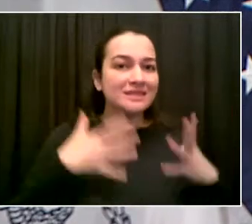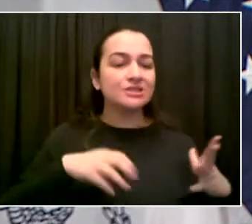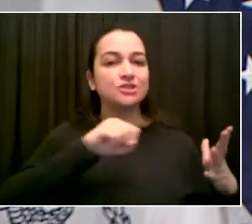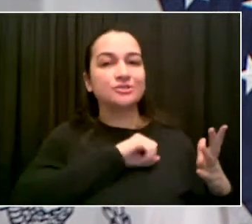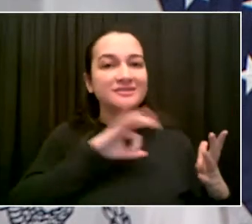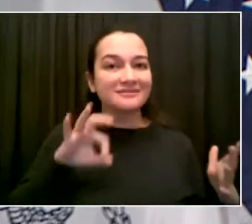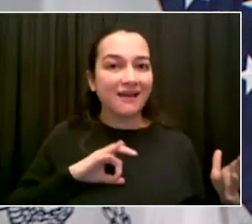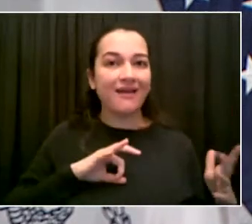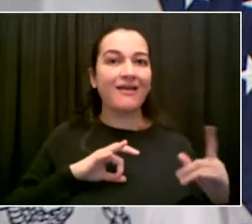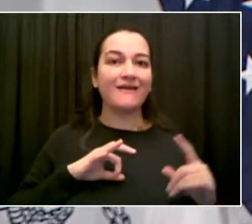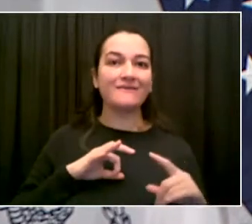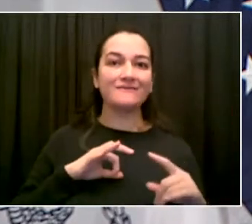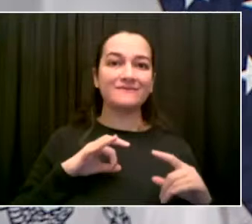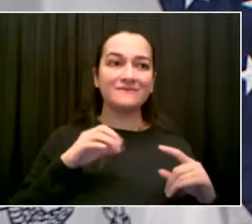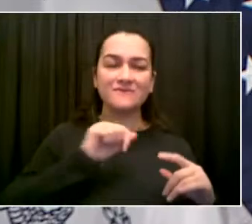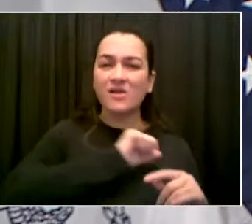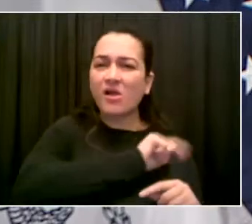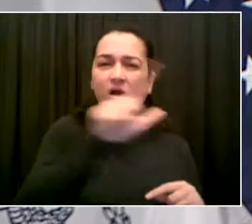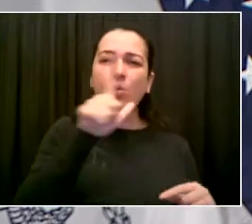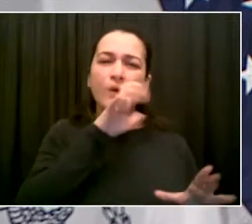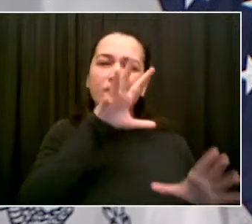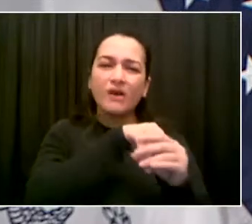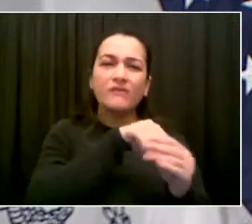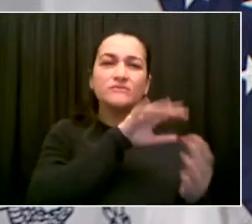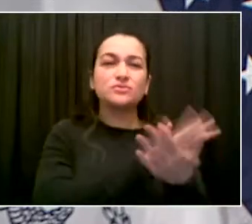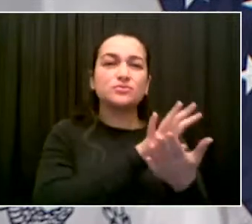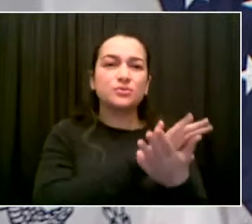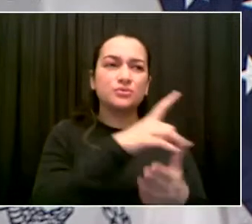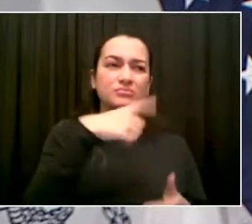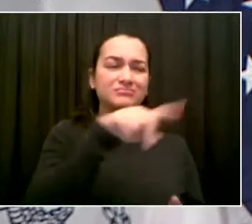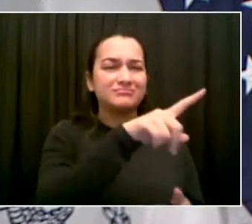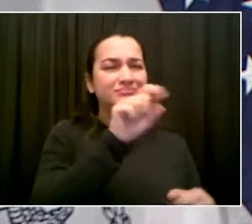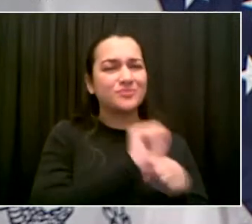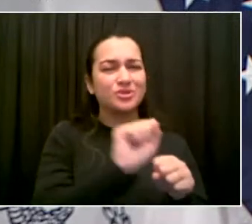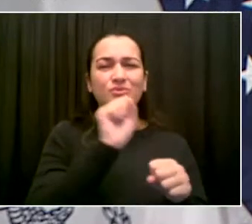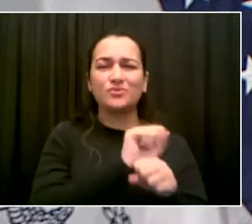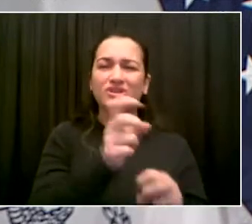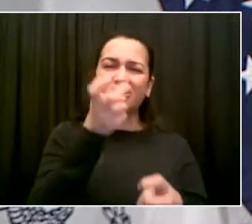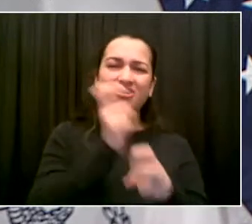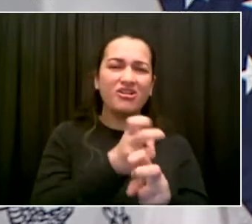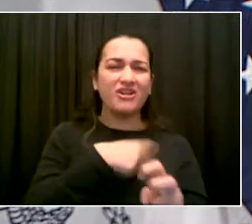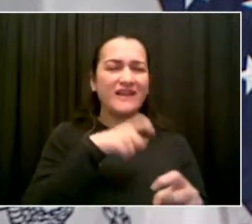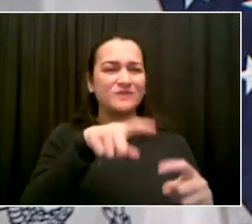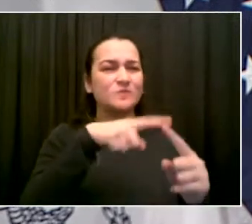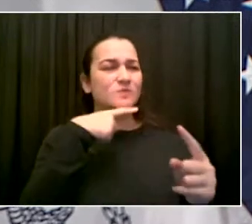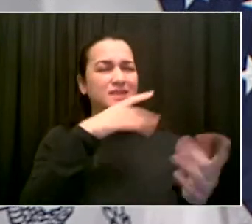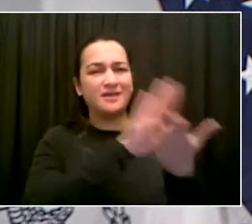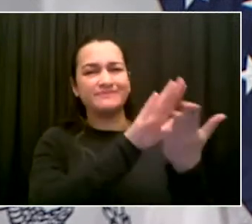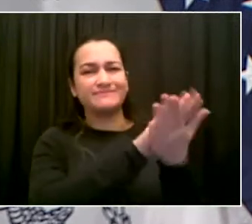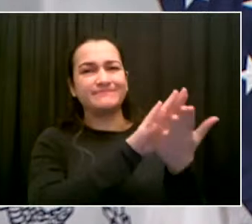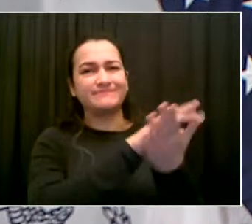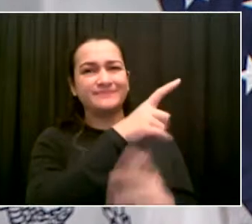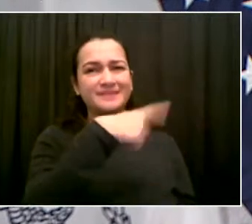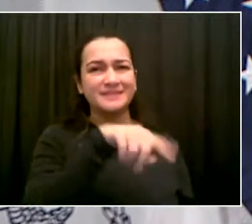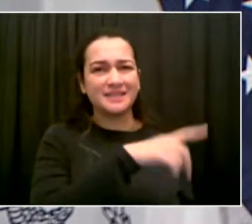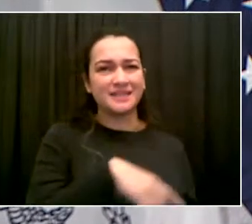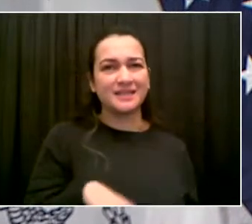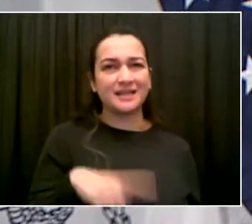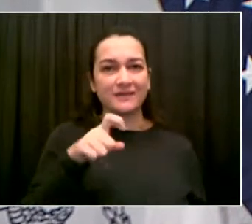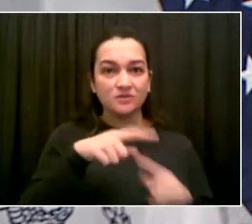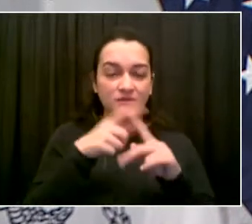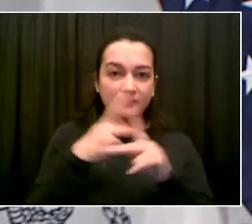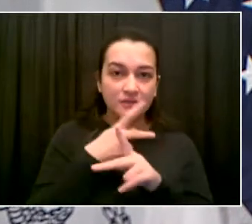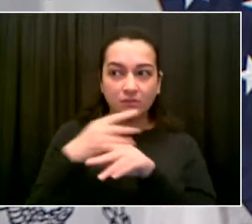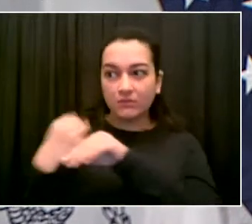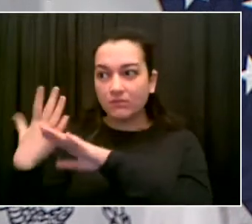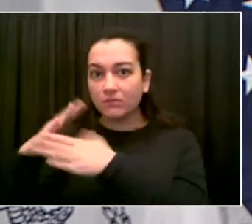healthcare professionals, test and trace course, situation room. A lot of people gave their all and very, very long